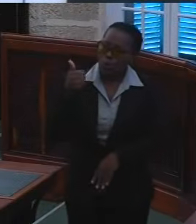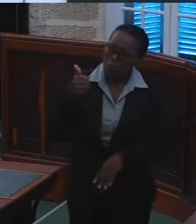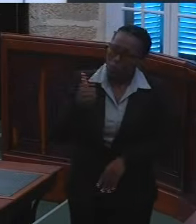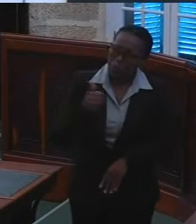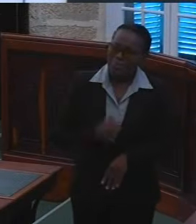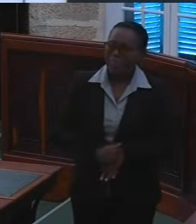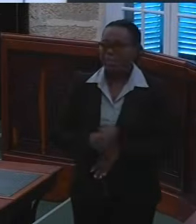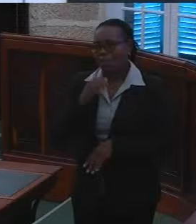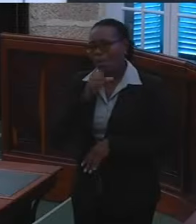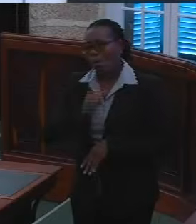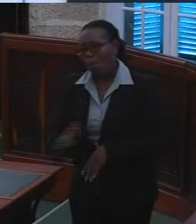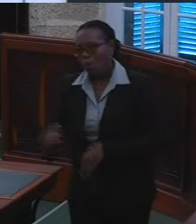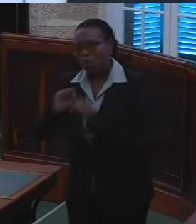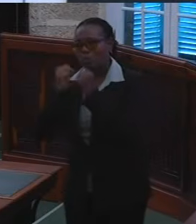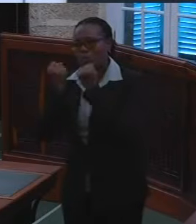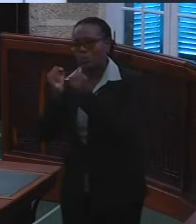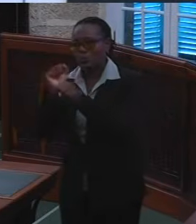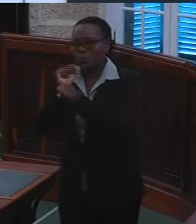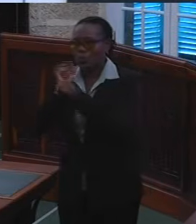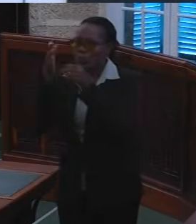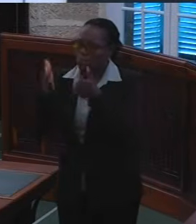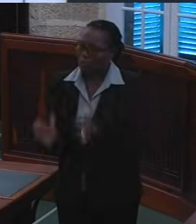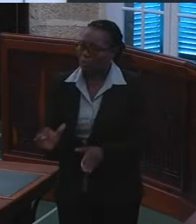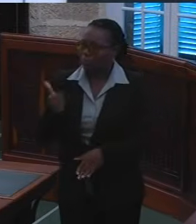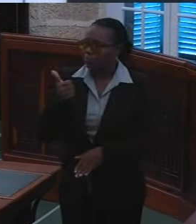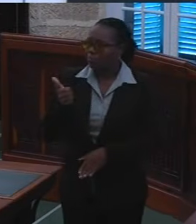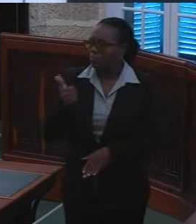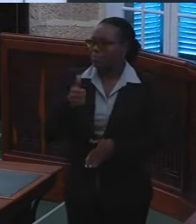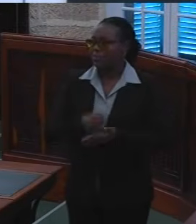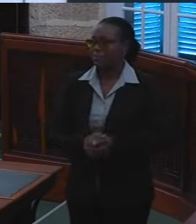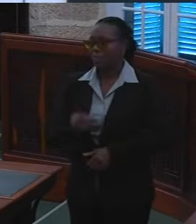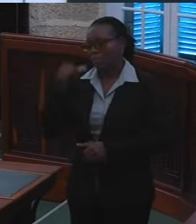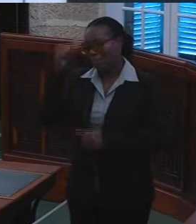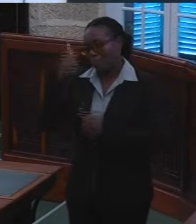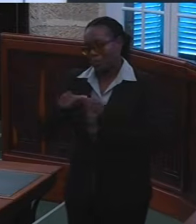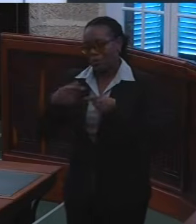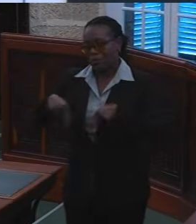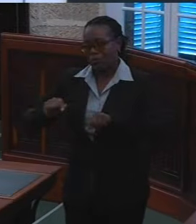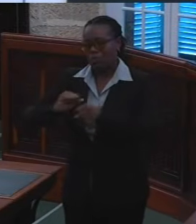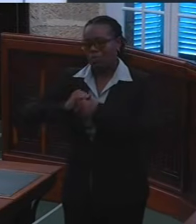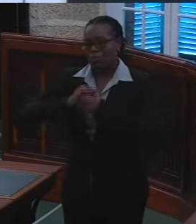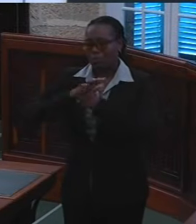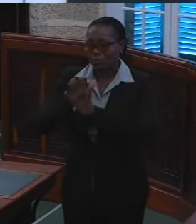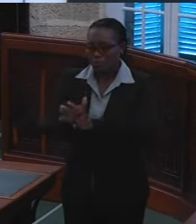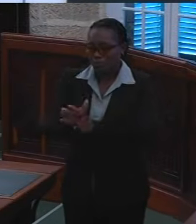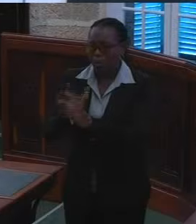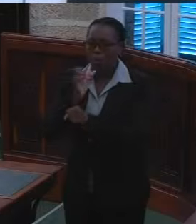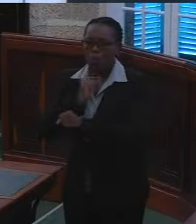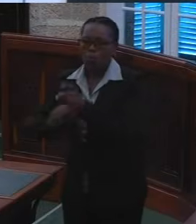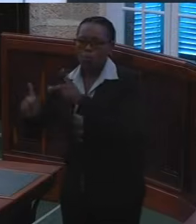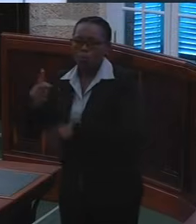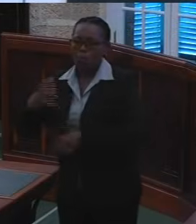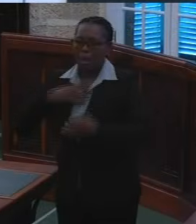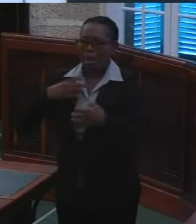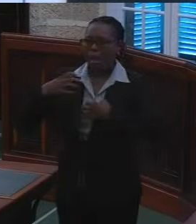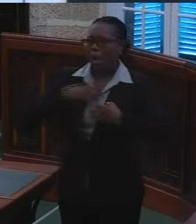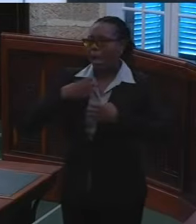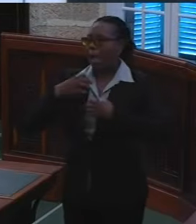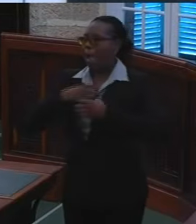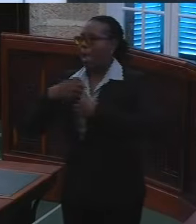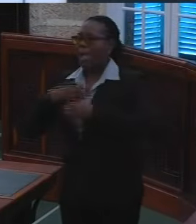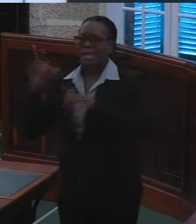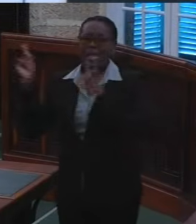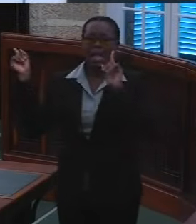Mr. Speaker, sir. But I remember during COVID, older persons were complaining that they couldn't go to the